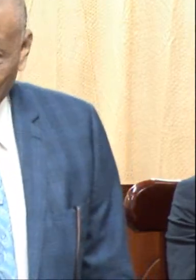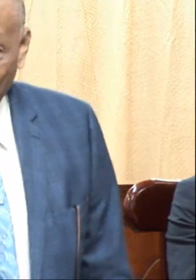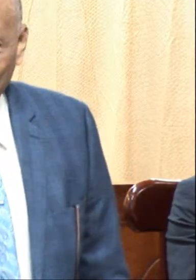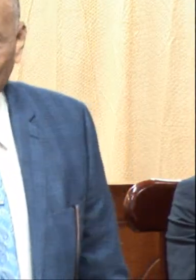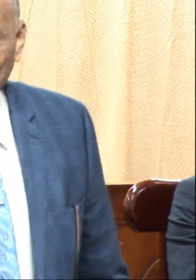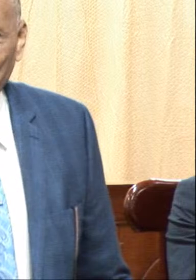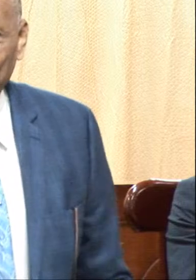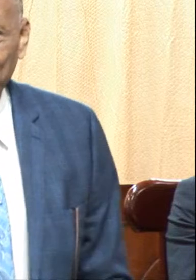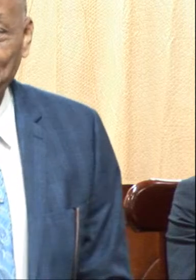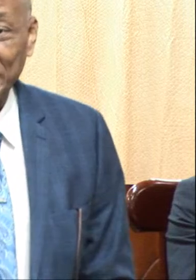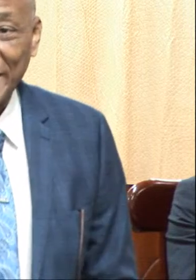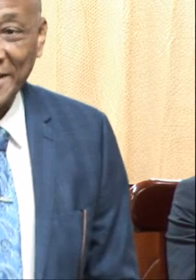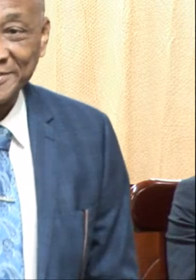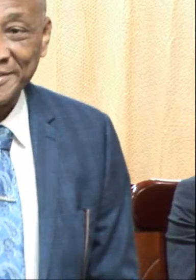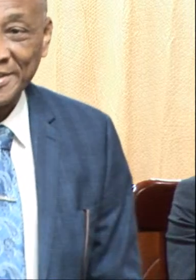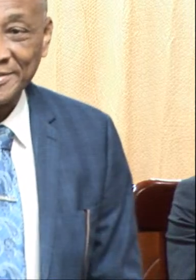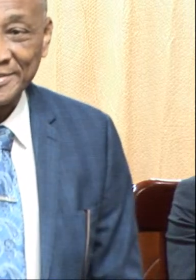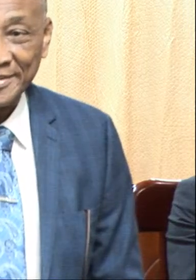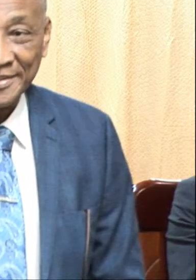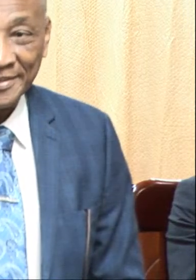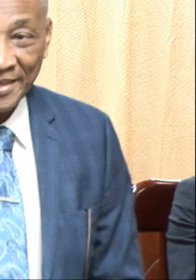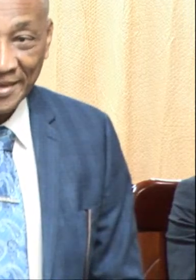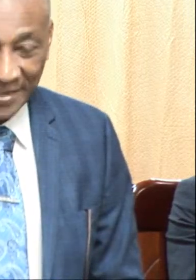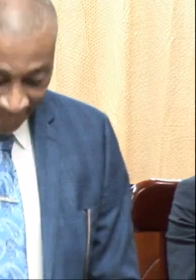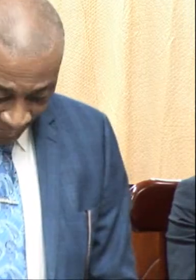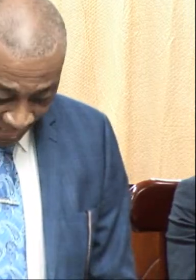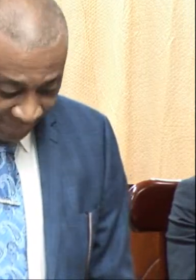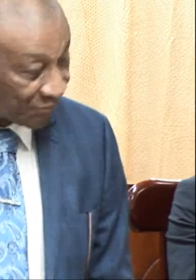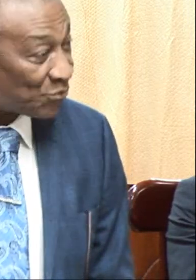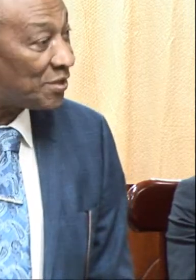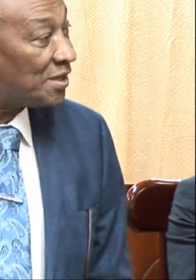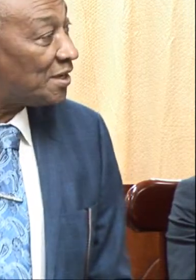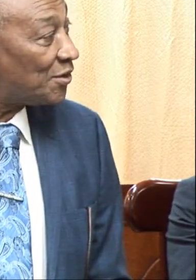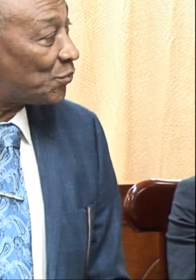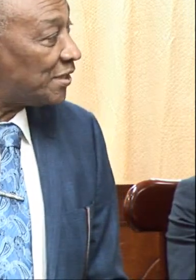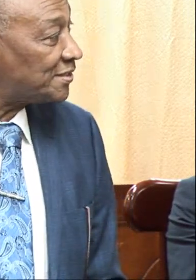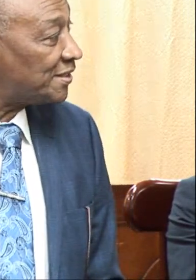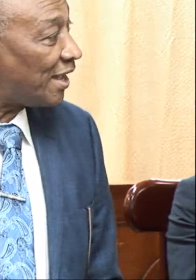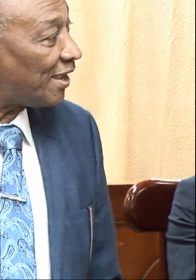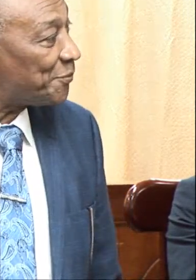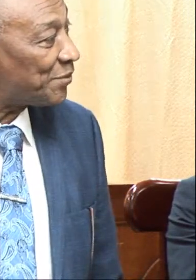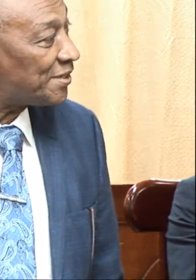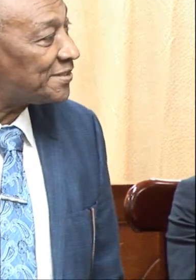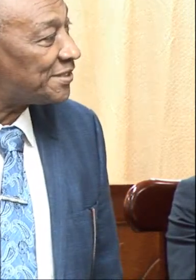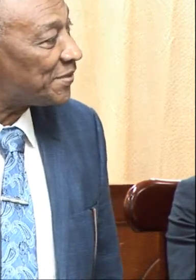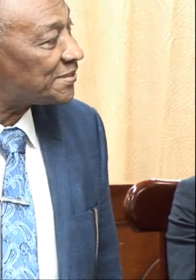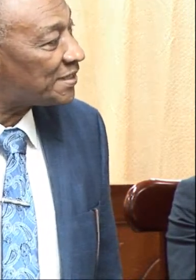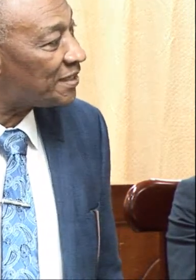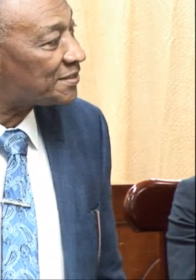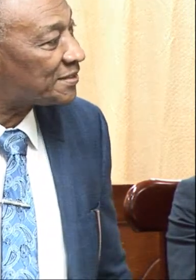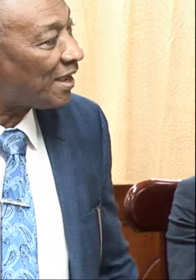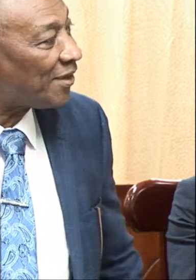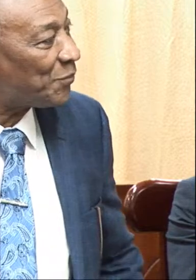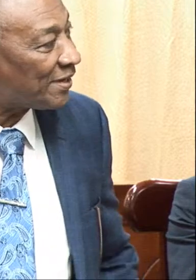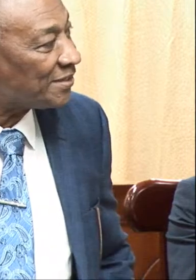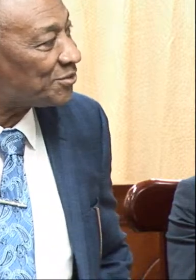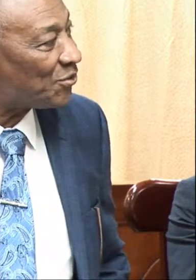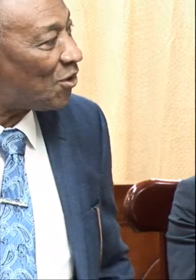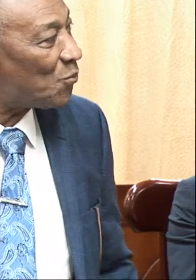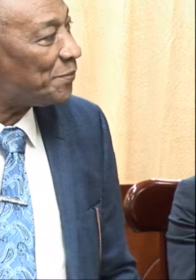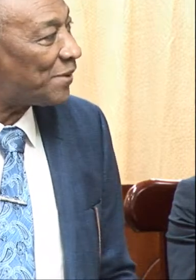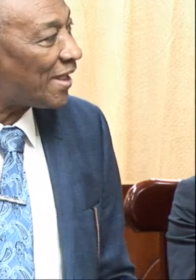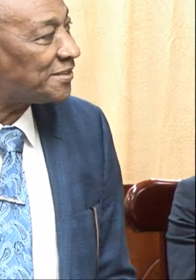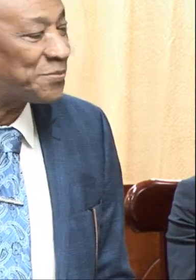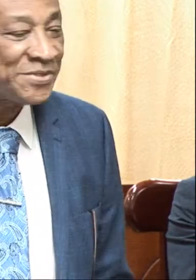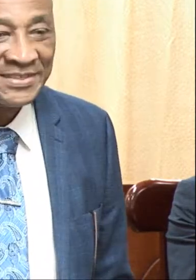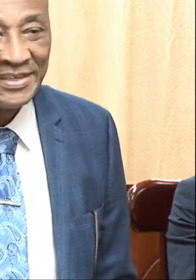are not aware of what the answer is, then it stands to reason that I am put in a serious case. I would like to know how we